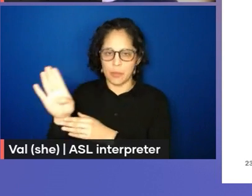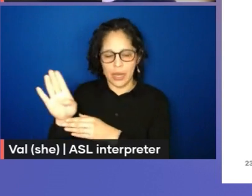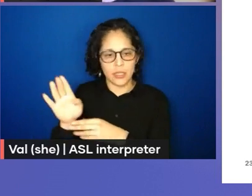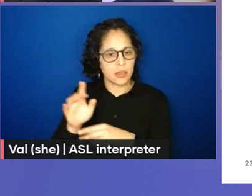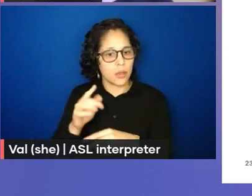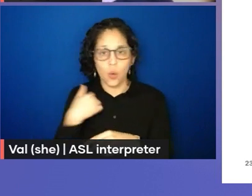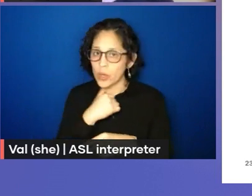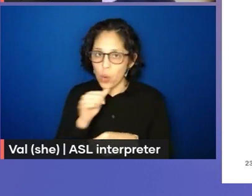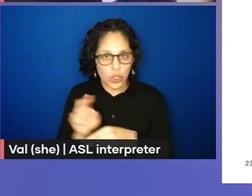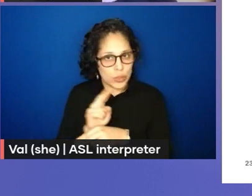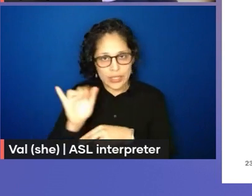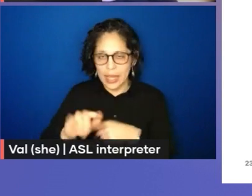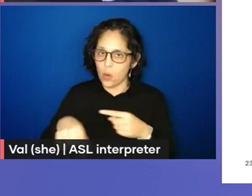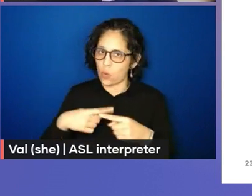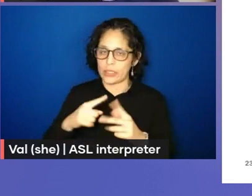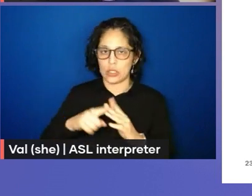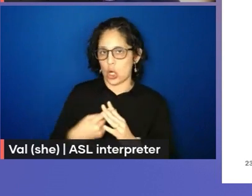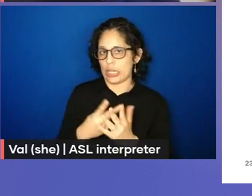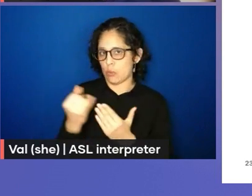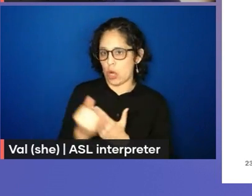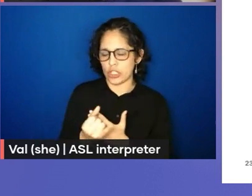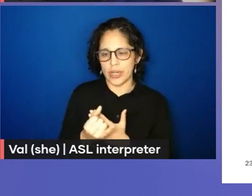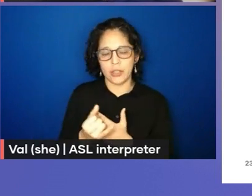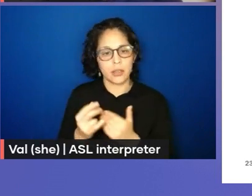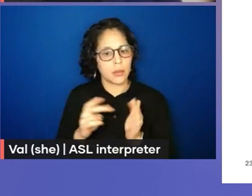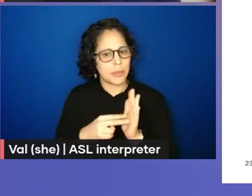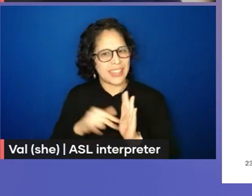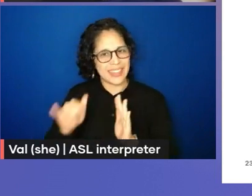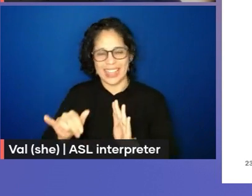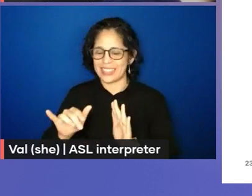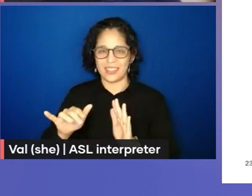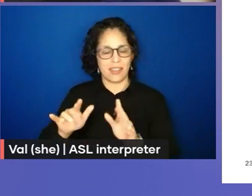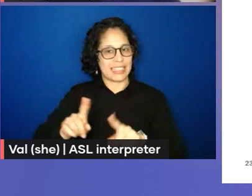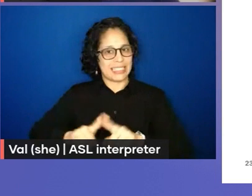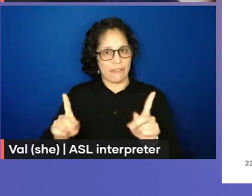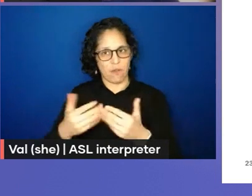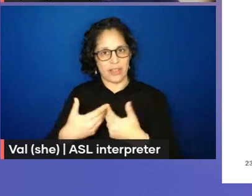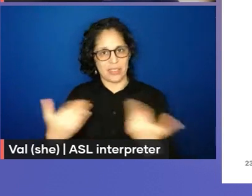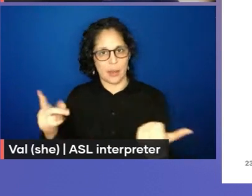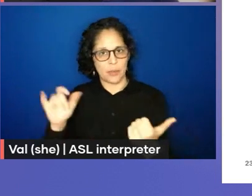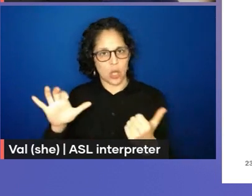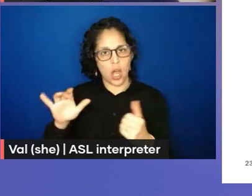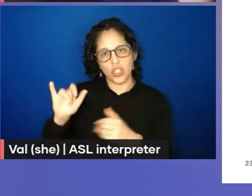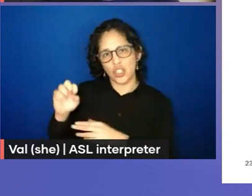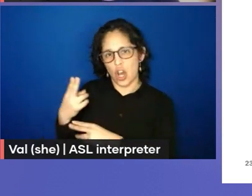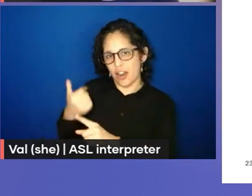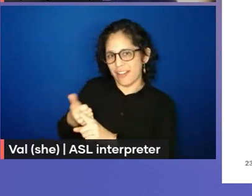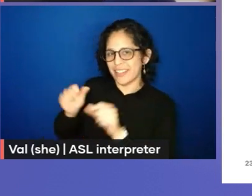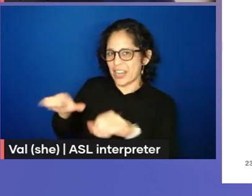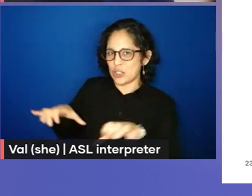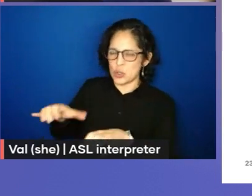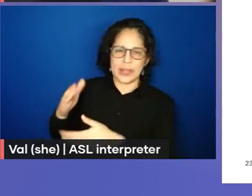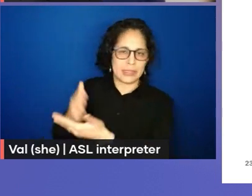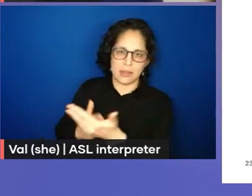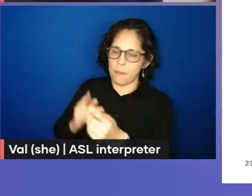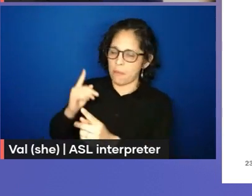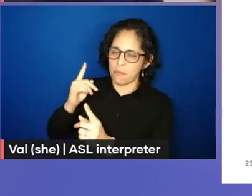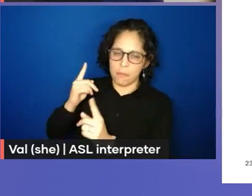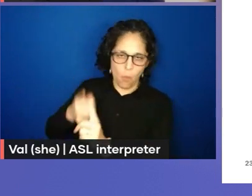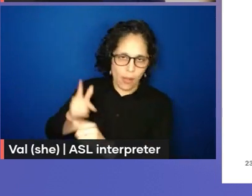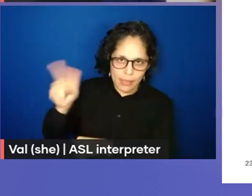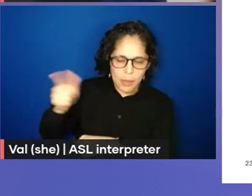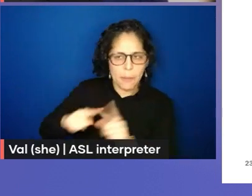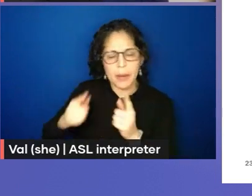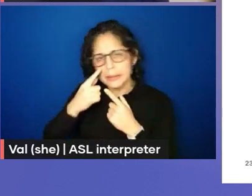when we kind of started the project. This can be its whole different doc that Josh can do, or the team can do at some point. But it's very